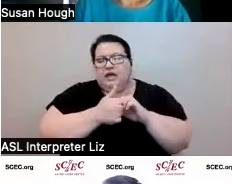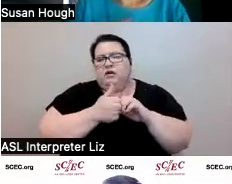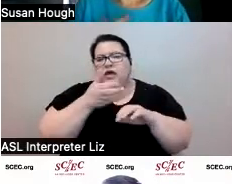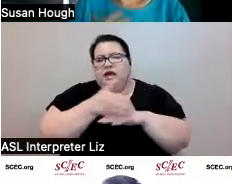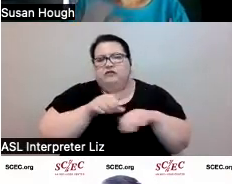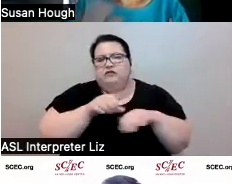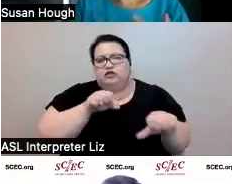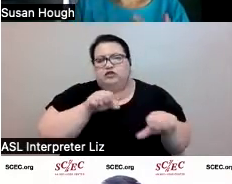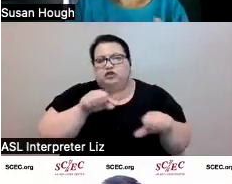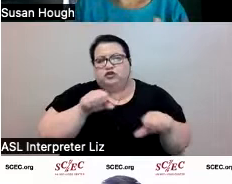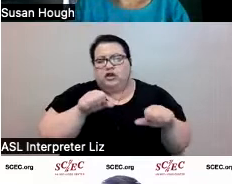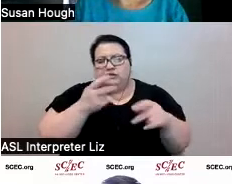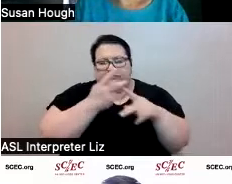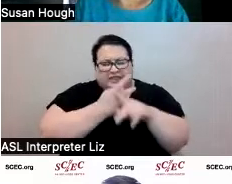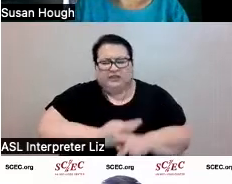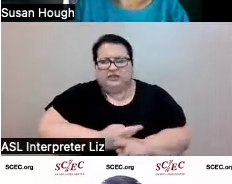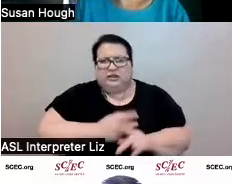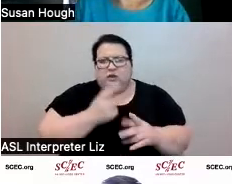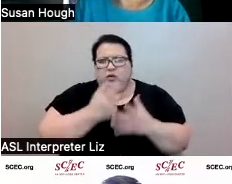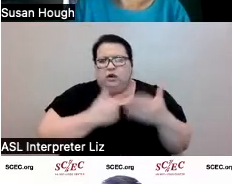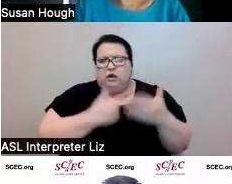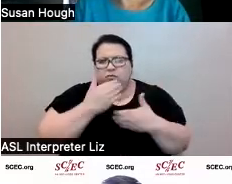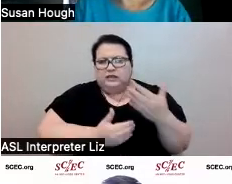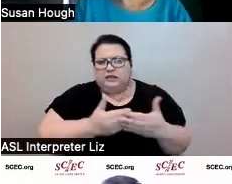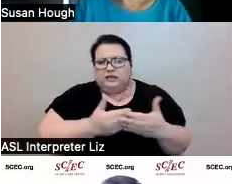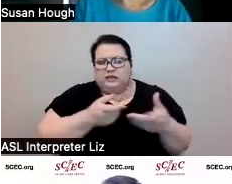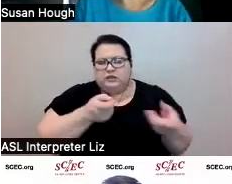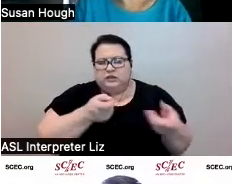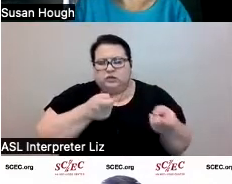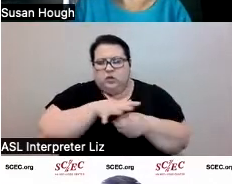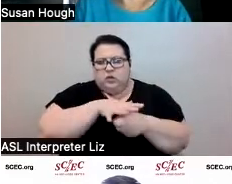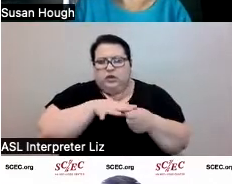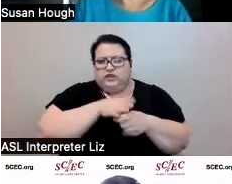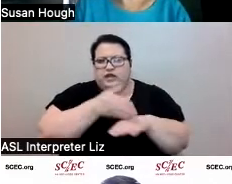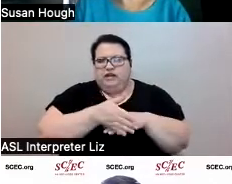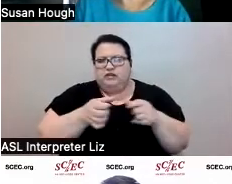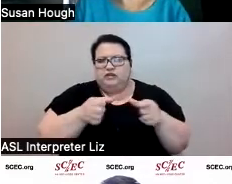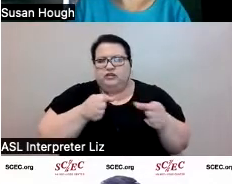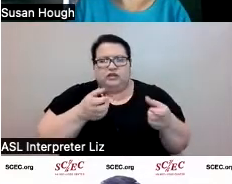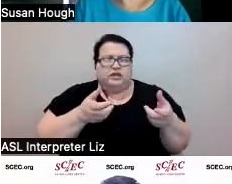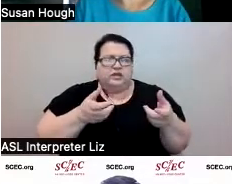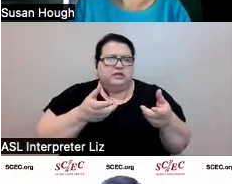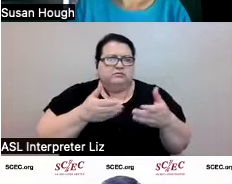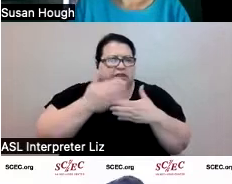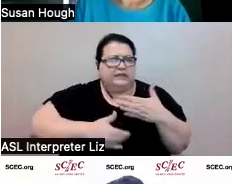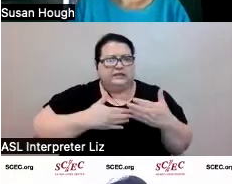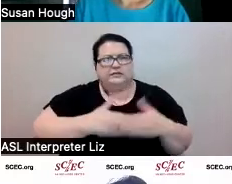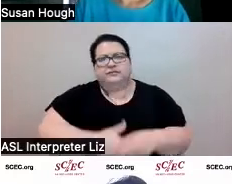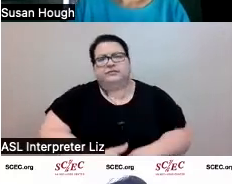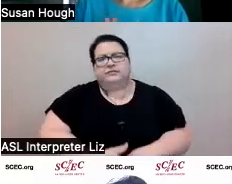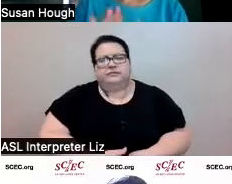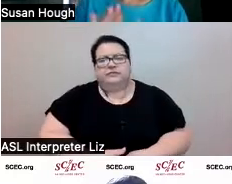are triggered and what processes control the locations of aftershocks. And so next slide. So